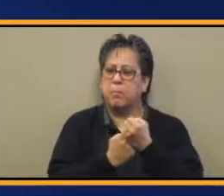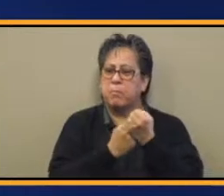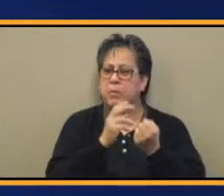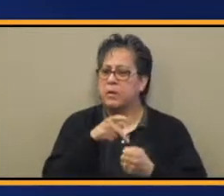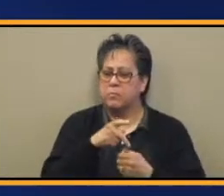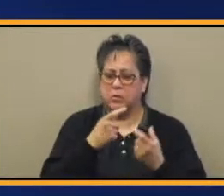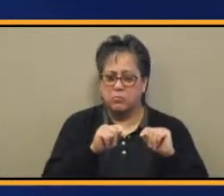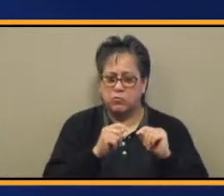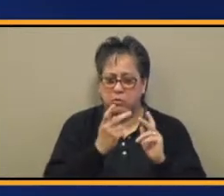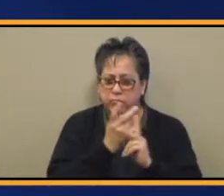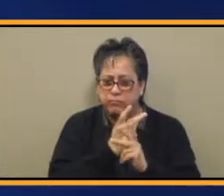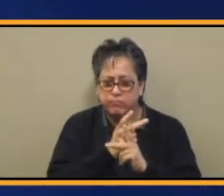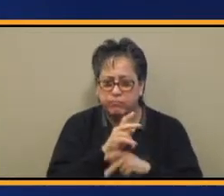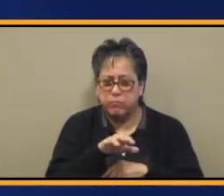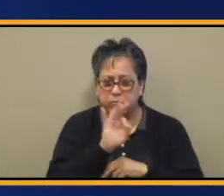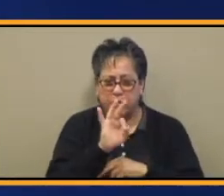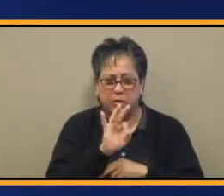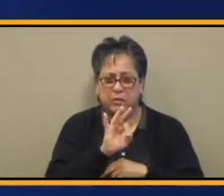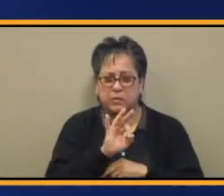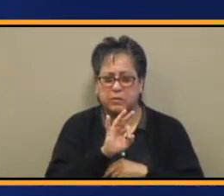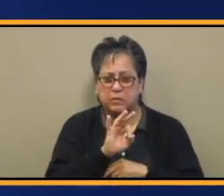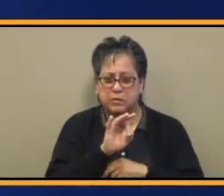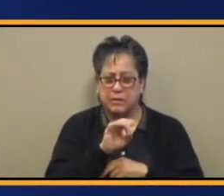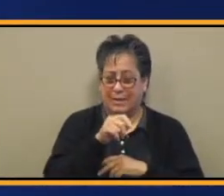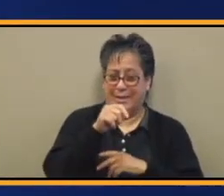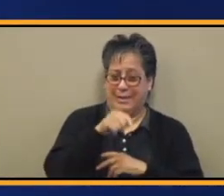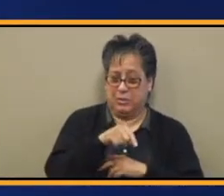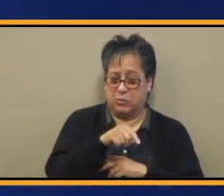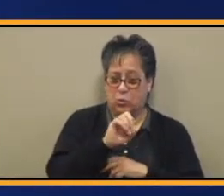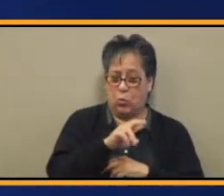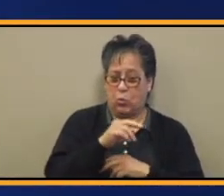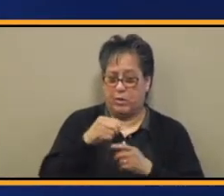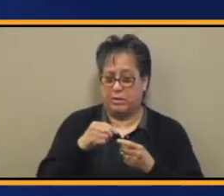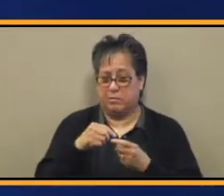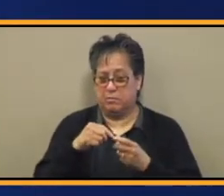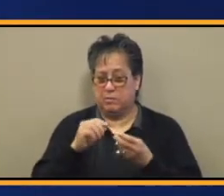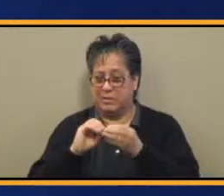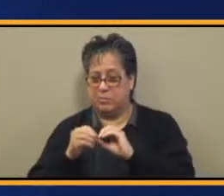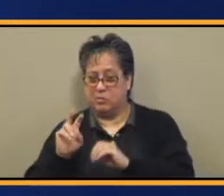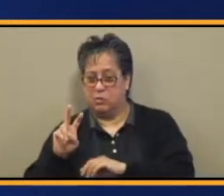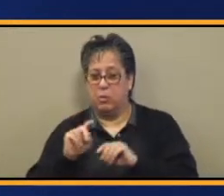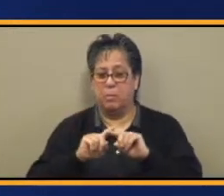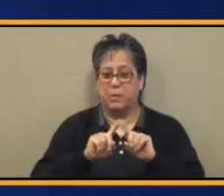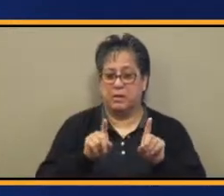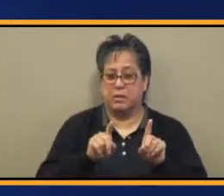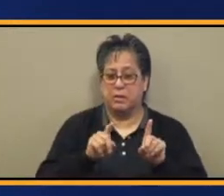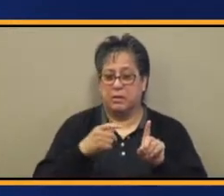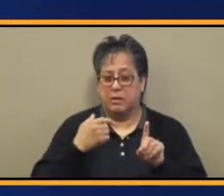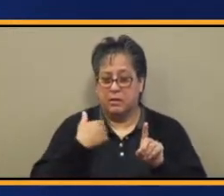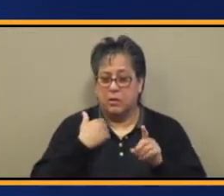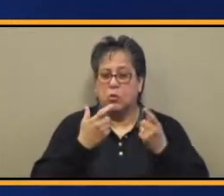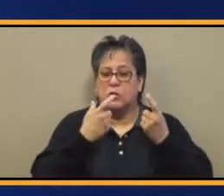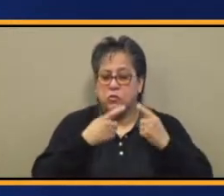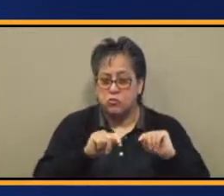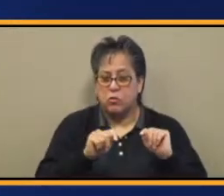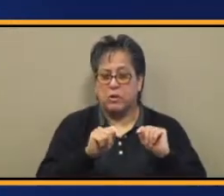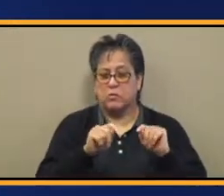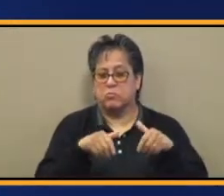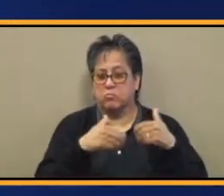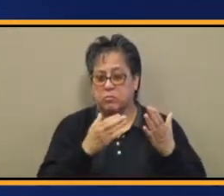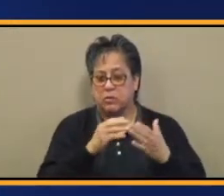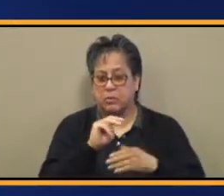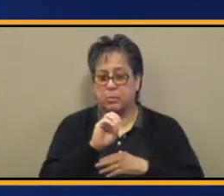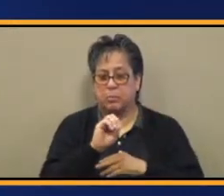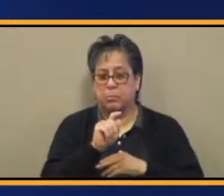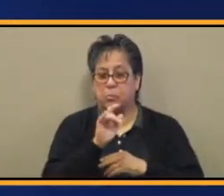I'm going through the backup right now and I'm trying to find the line item. I don't know if it's in this item or in the next item where we had tried to pass a motion, but the